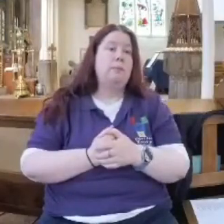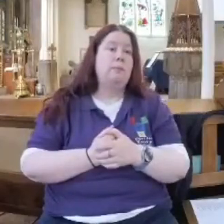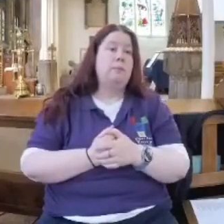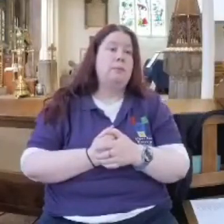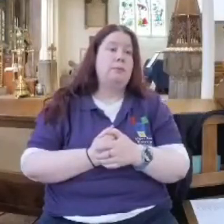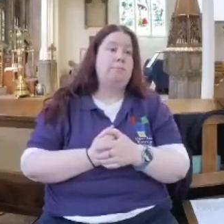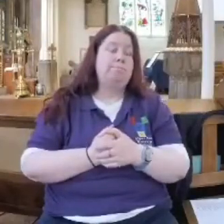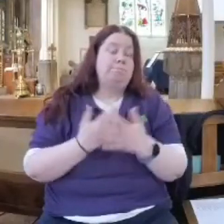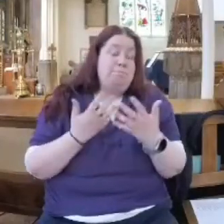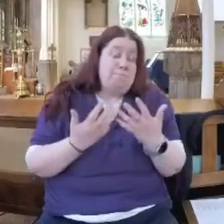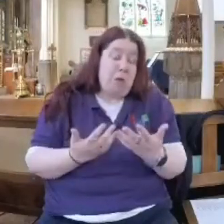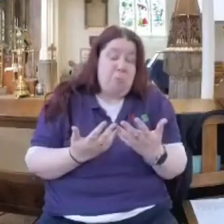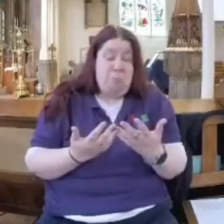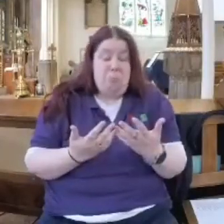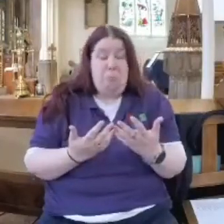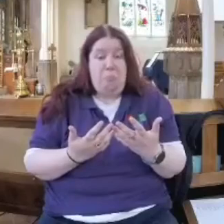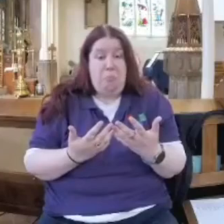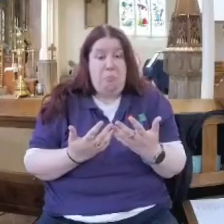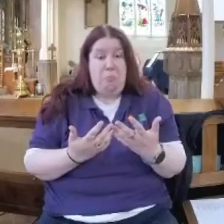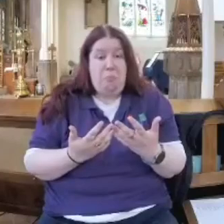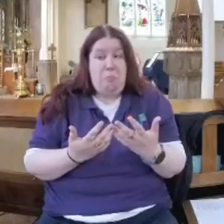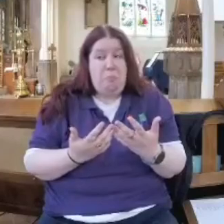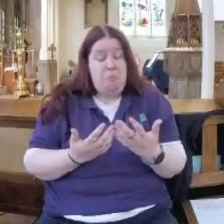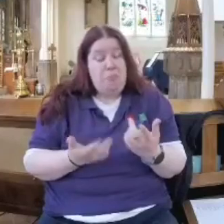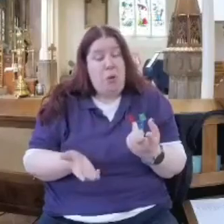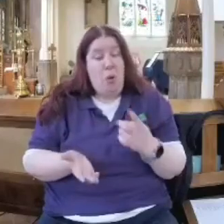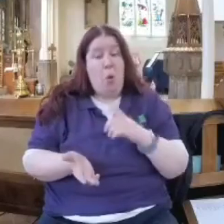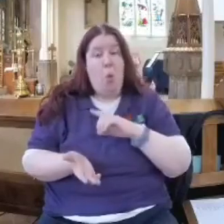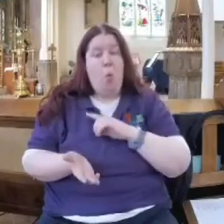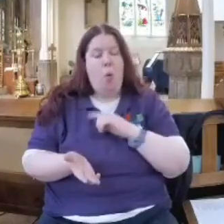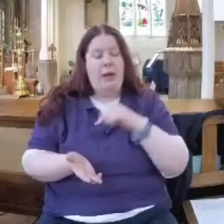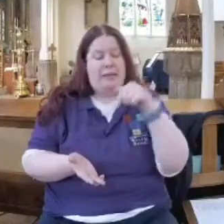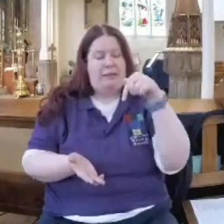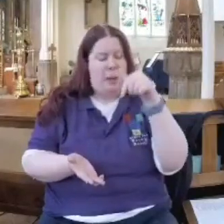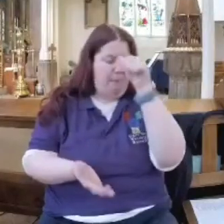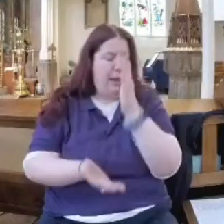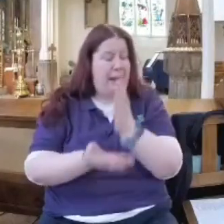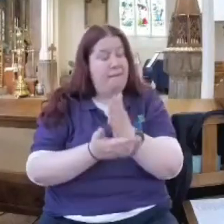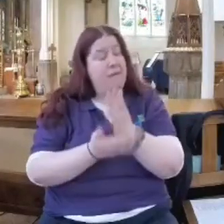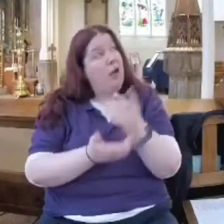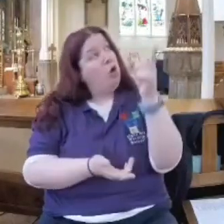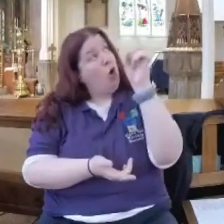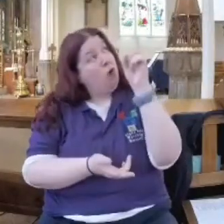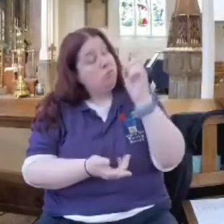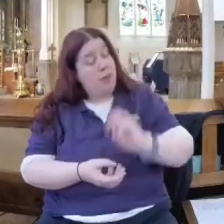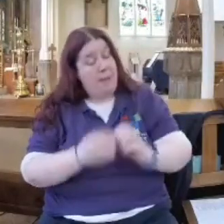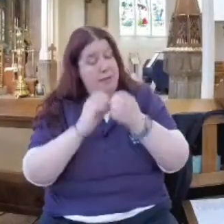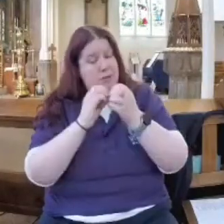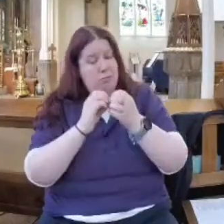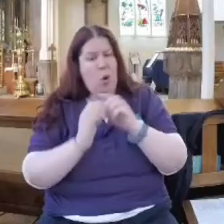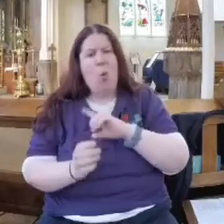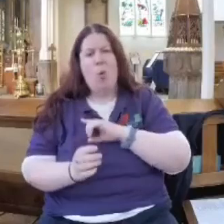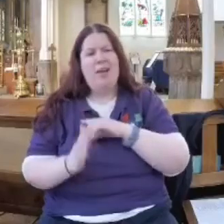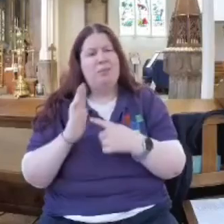Now, why does this belief that we hold in God the Maker, why does it really